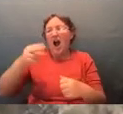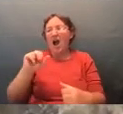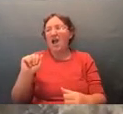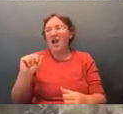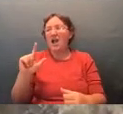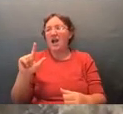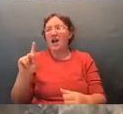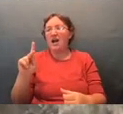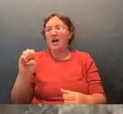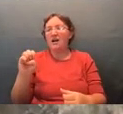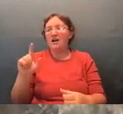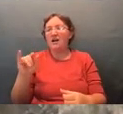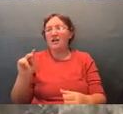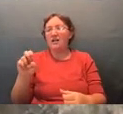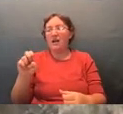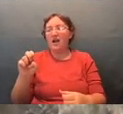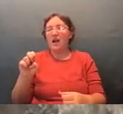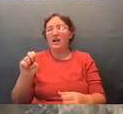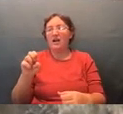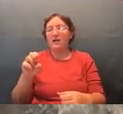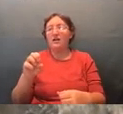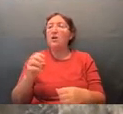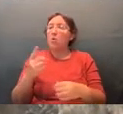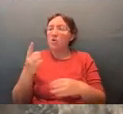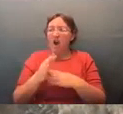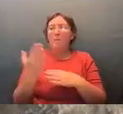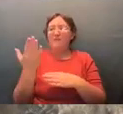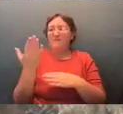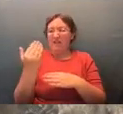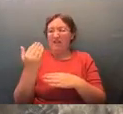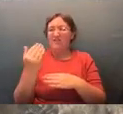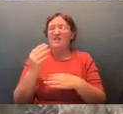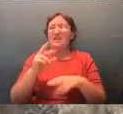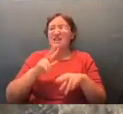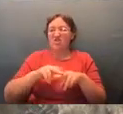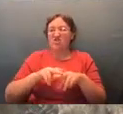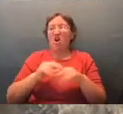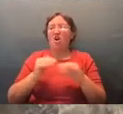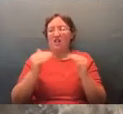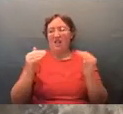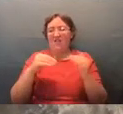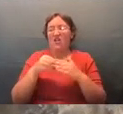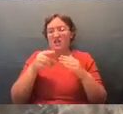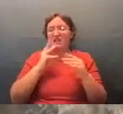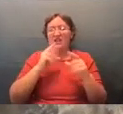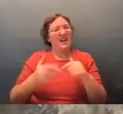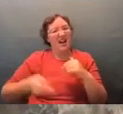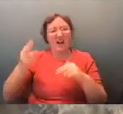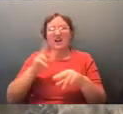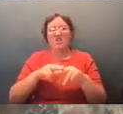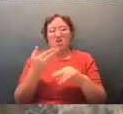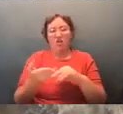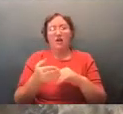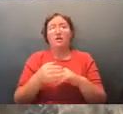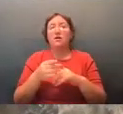it. It's actually one of the top 15 in the world with the salt content that is part of this lake. This is